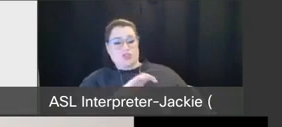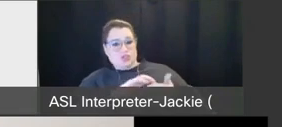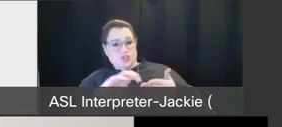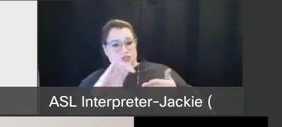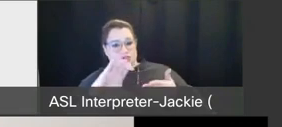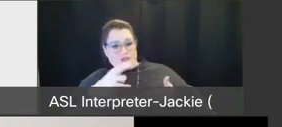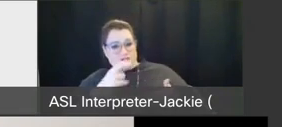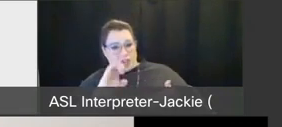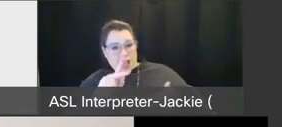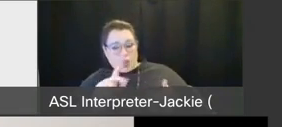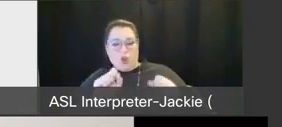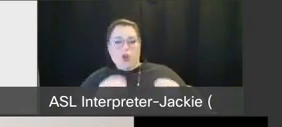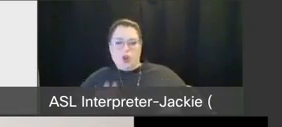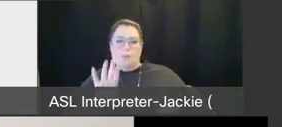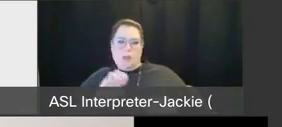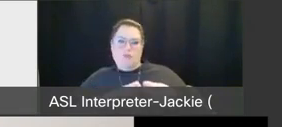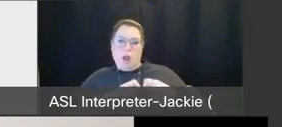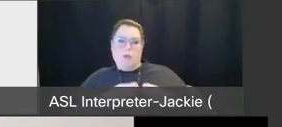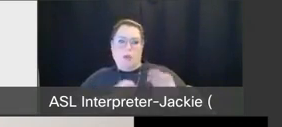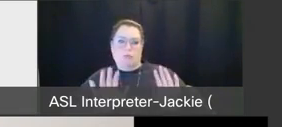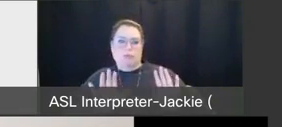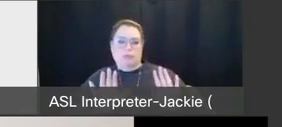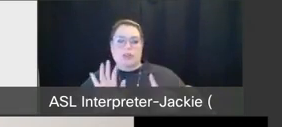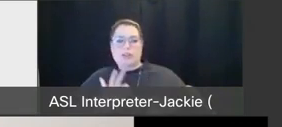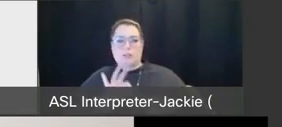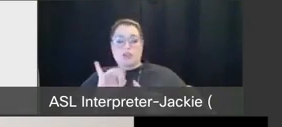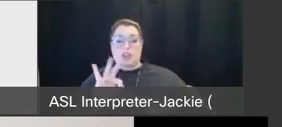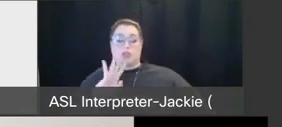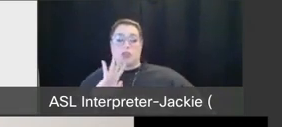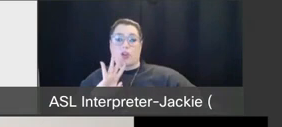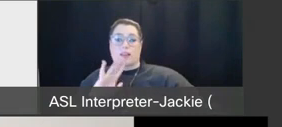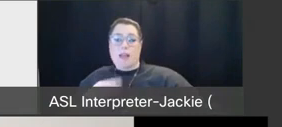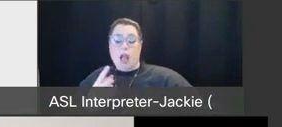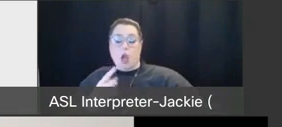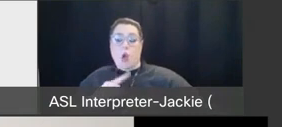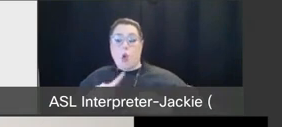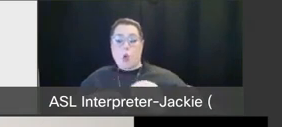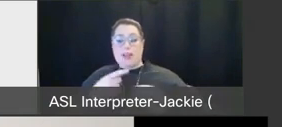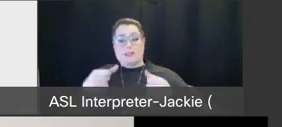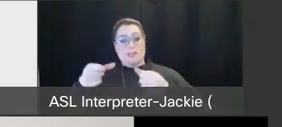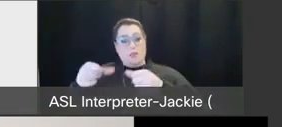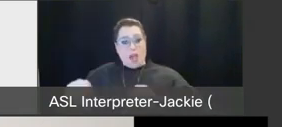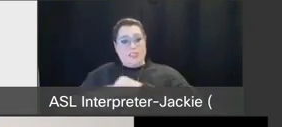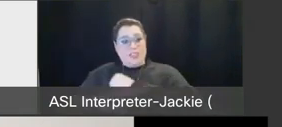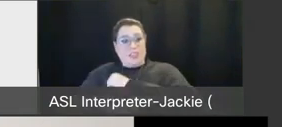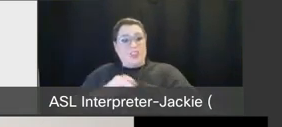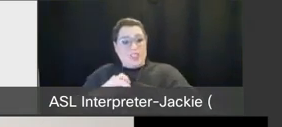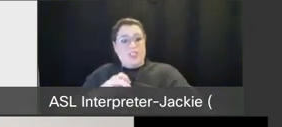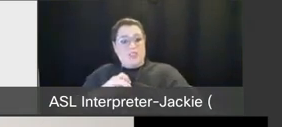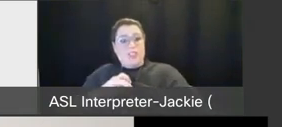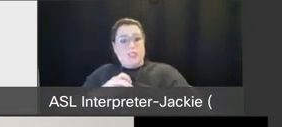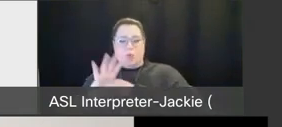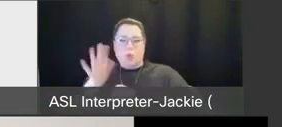a problem, especially if we're talking about deposit thieves, and we'll talk about deposit thieves down the road.